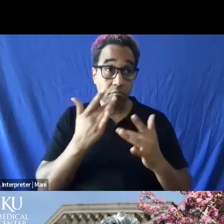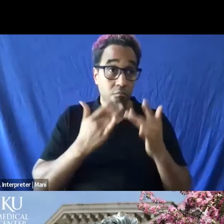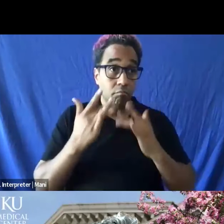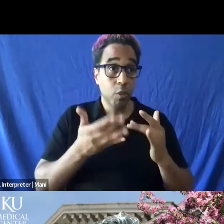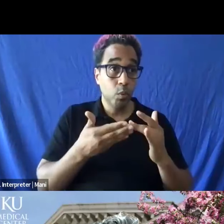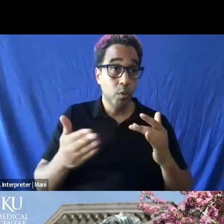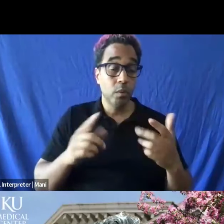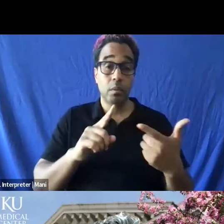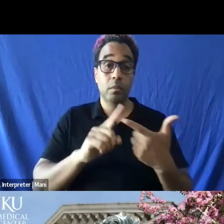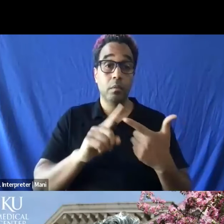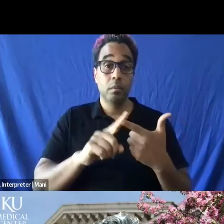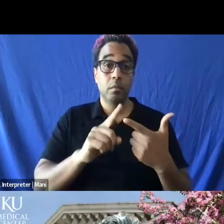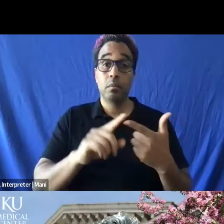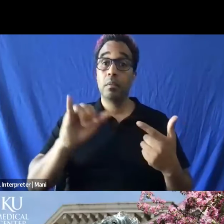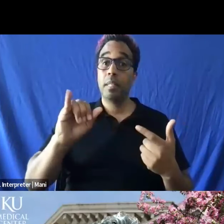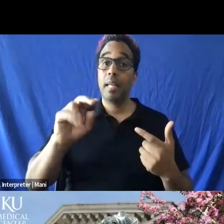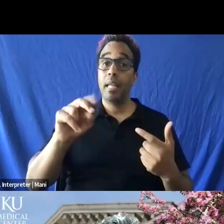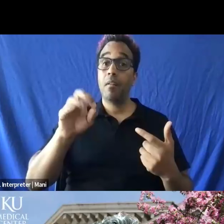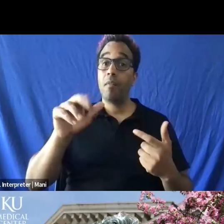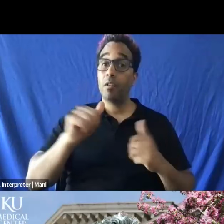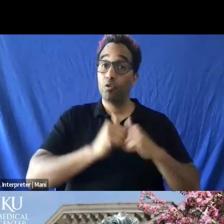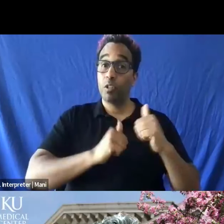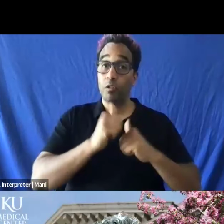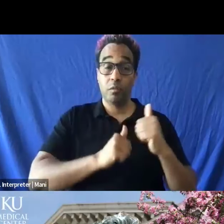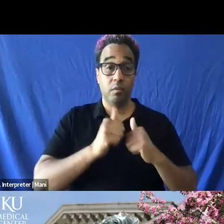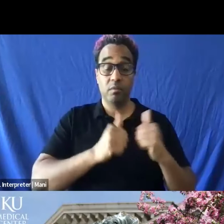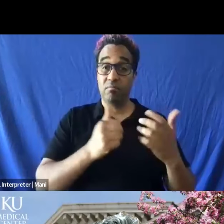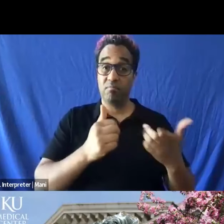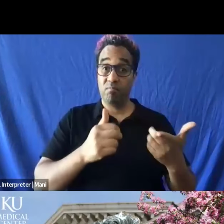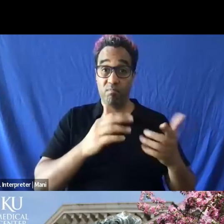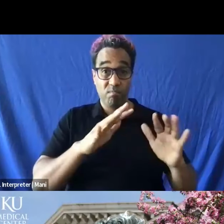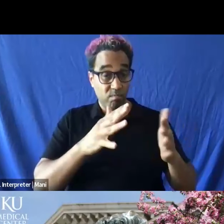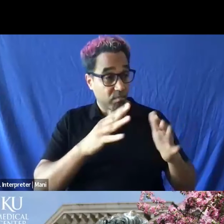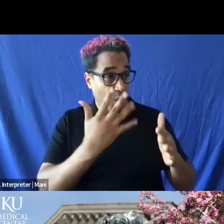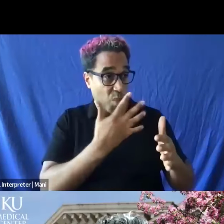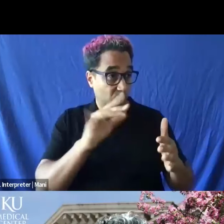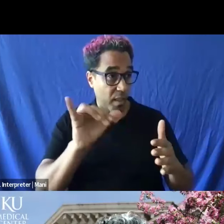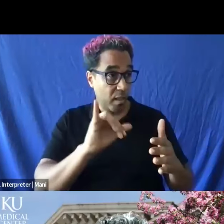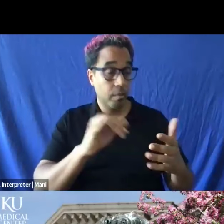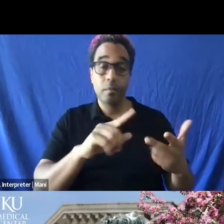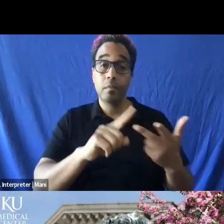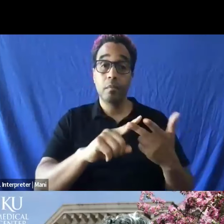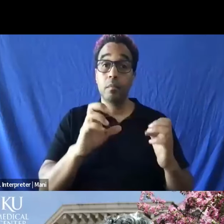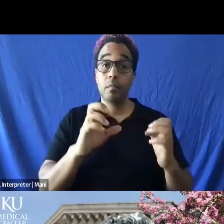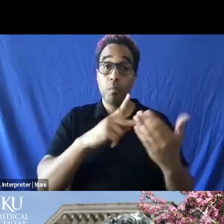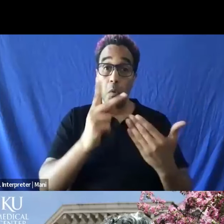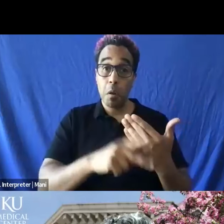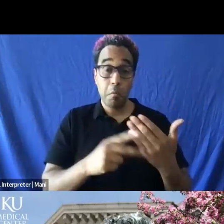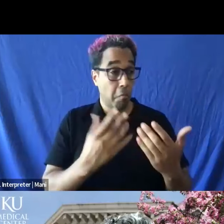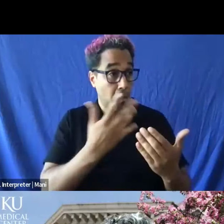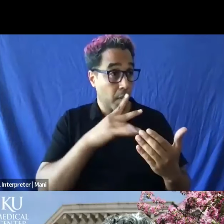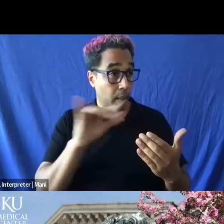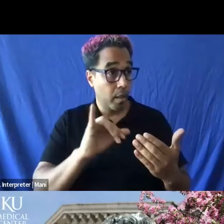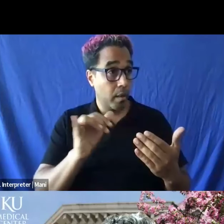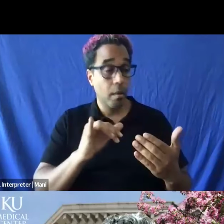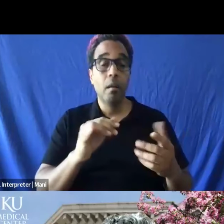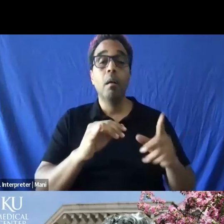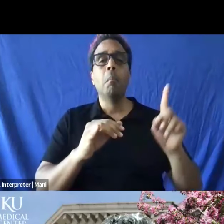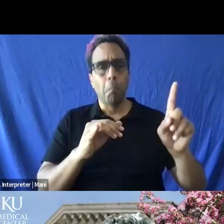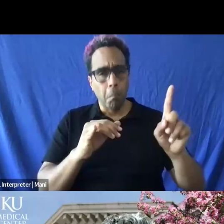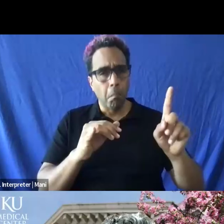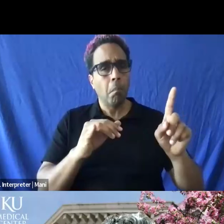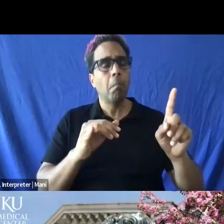your educational programs? But on the other end, we need to, as population health researchers,